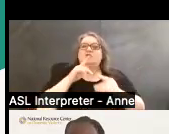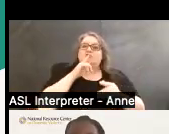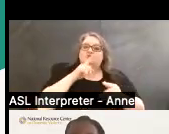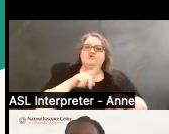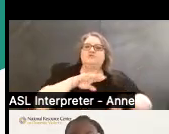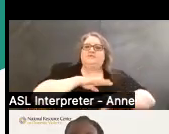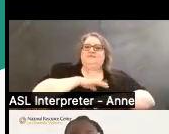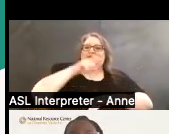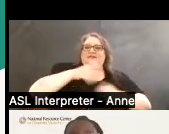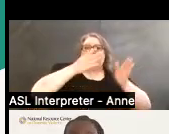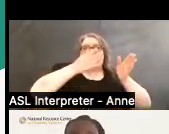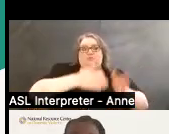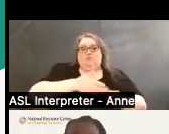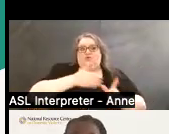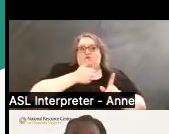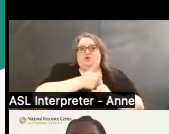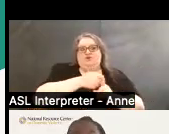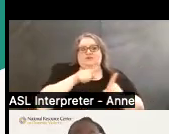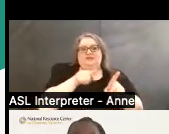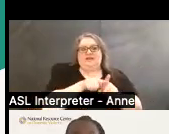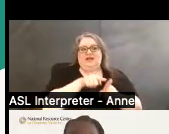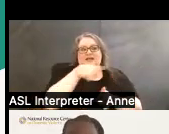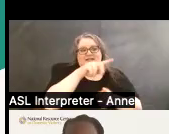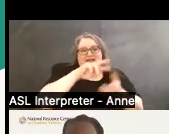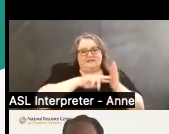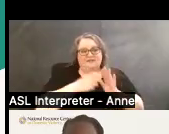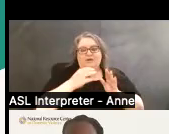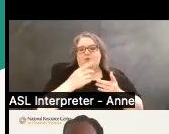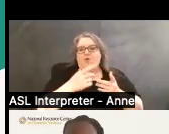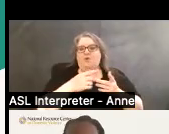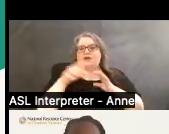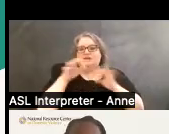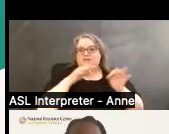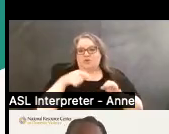the person as they have defined them or disclosed them to be.